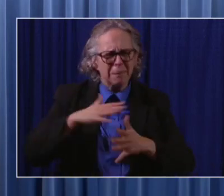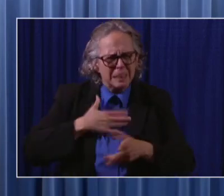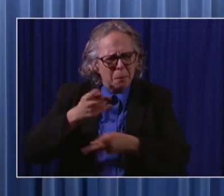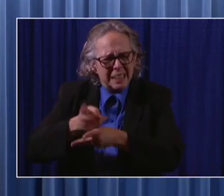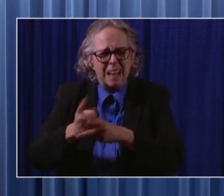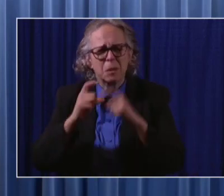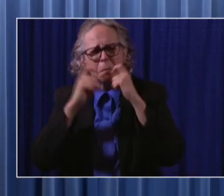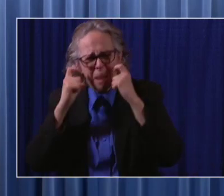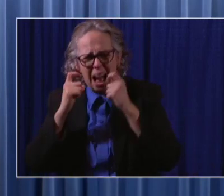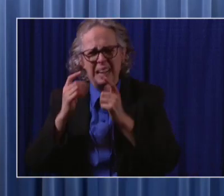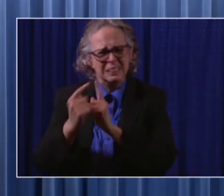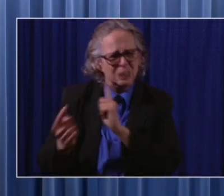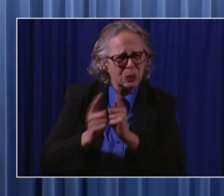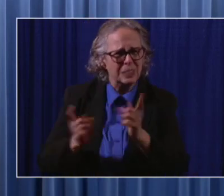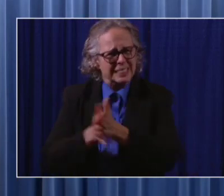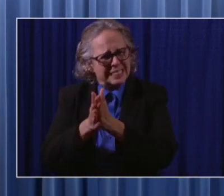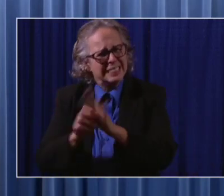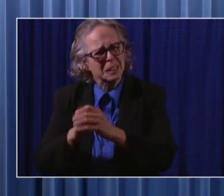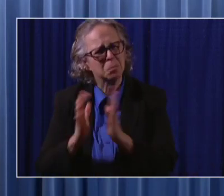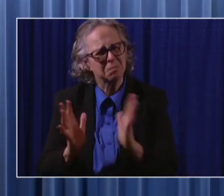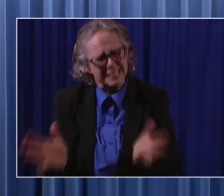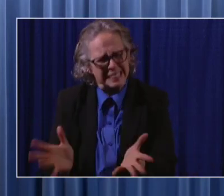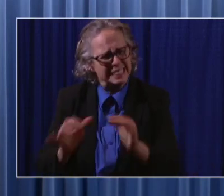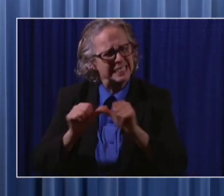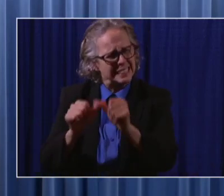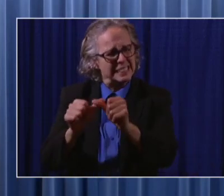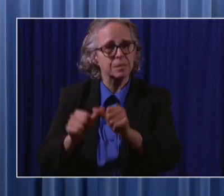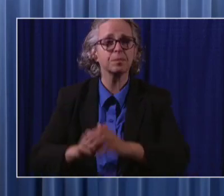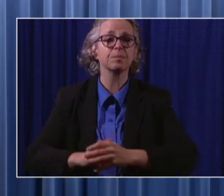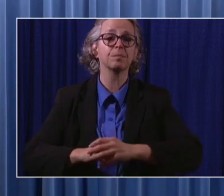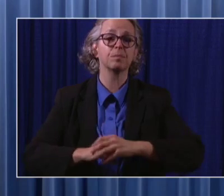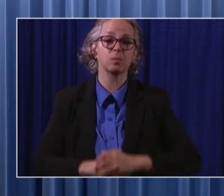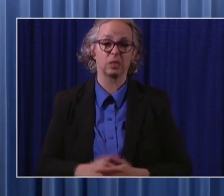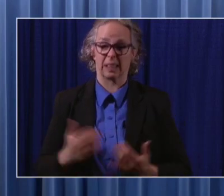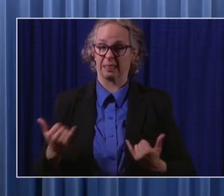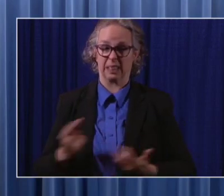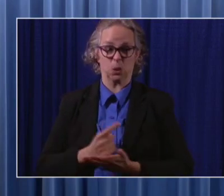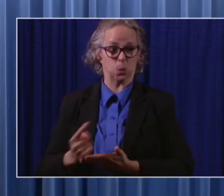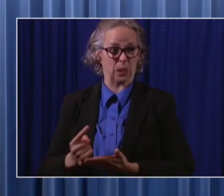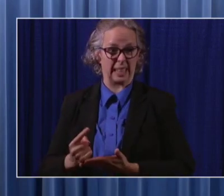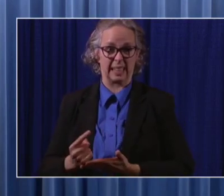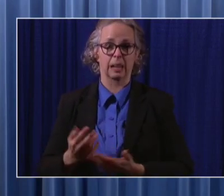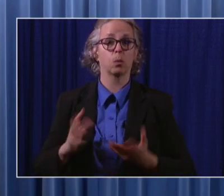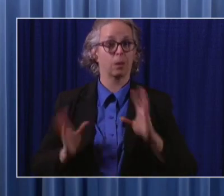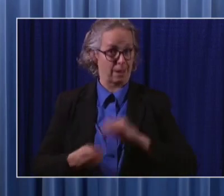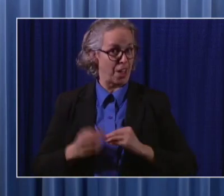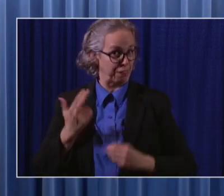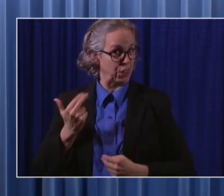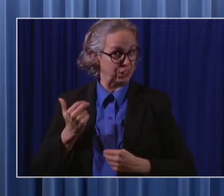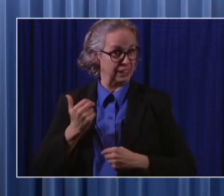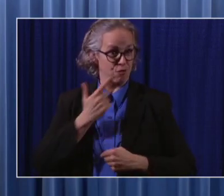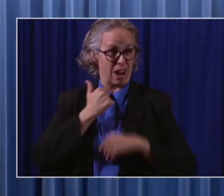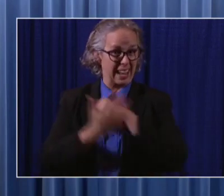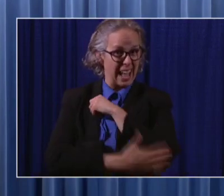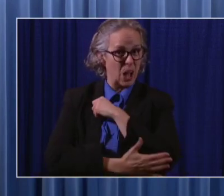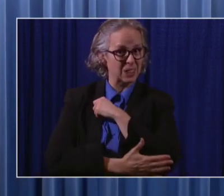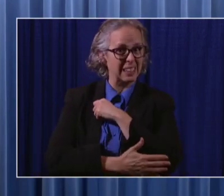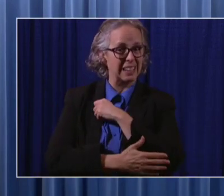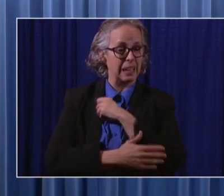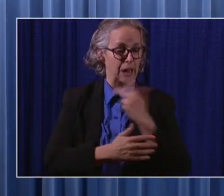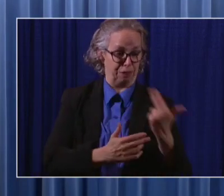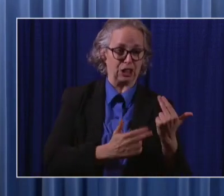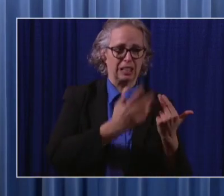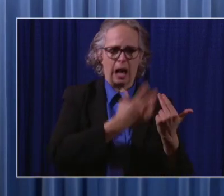the 13 red counties this week, 8 of them remain in red status simply due to the meeting of the